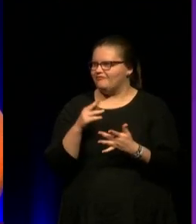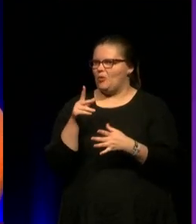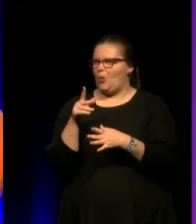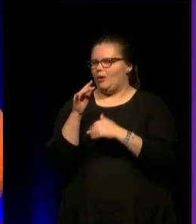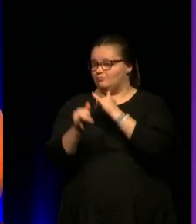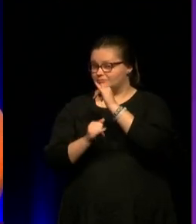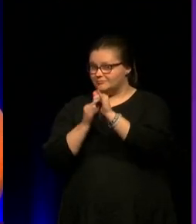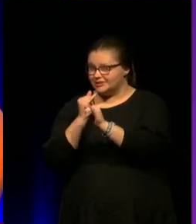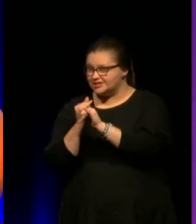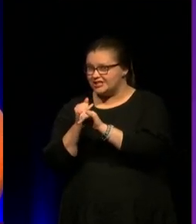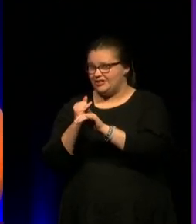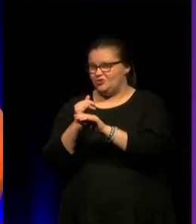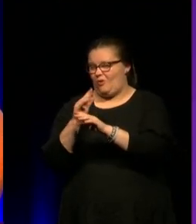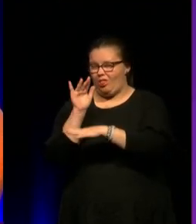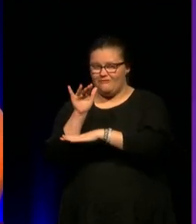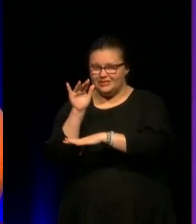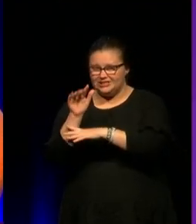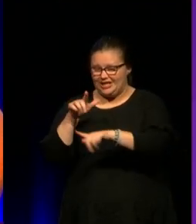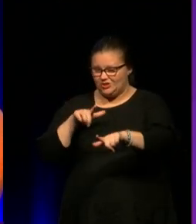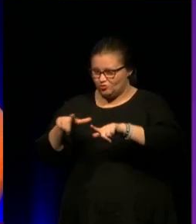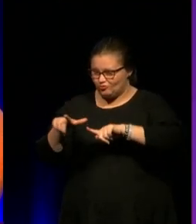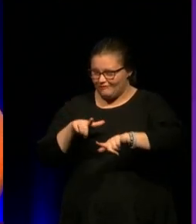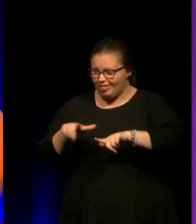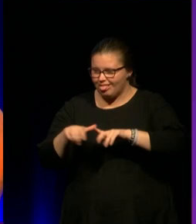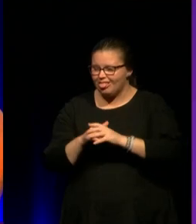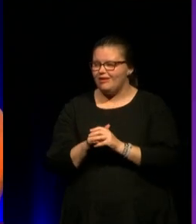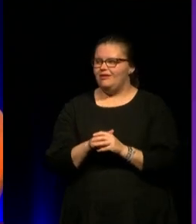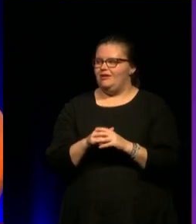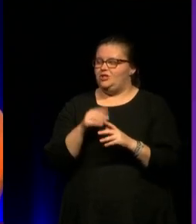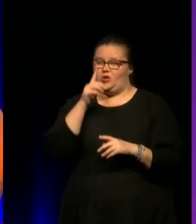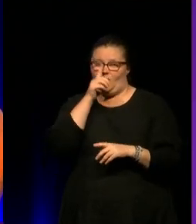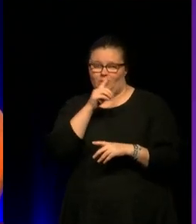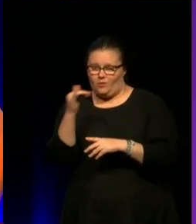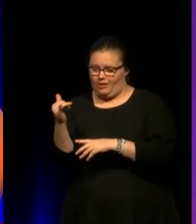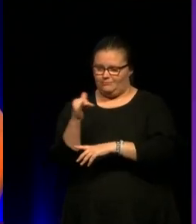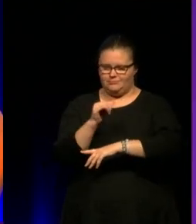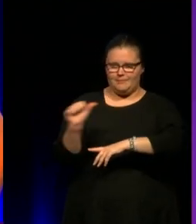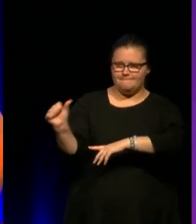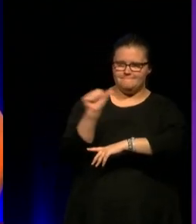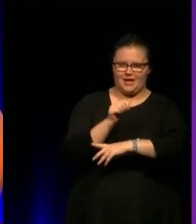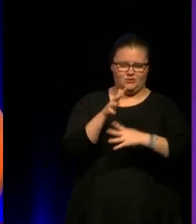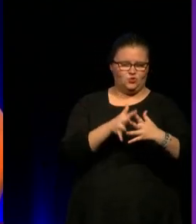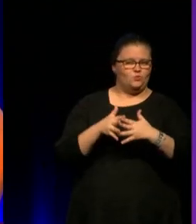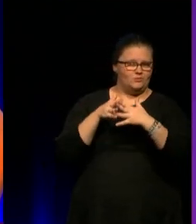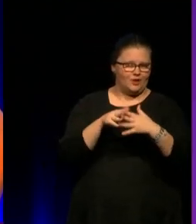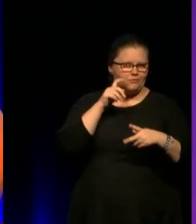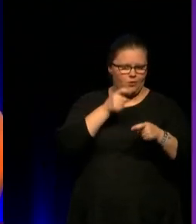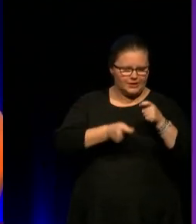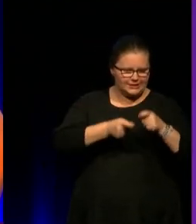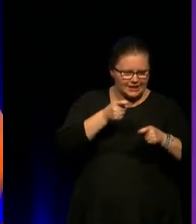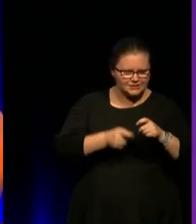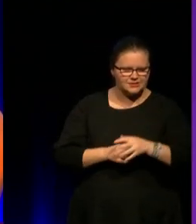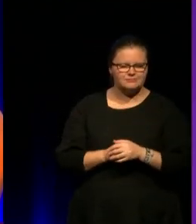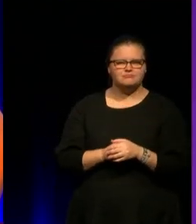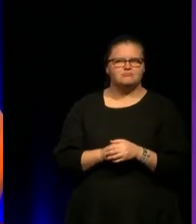Mm. Really return travel coming back into America. So for Americans to buy it before they leave and then test themselves coming back. And I think we'll find that the